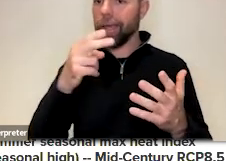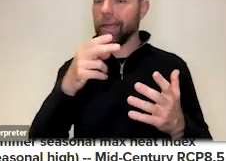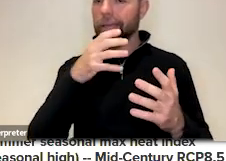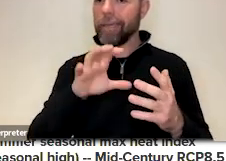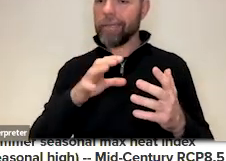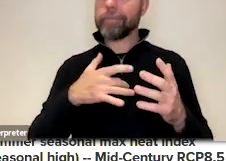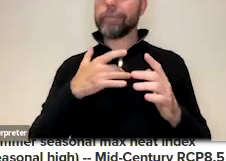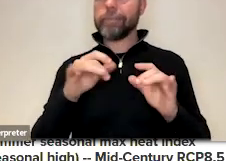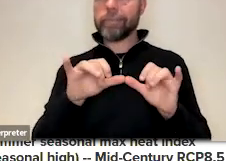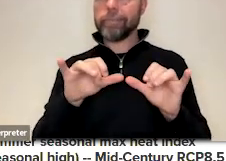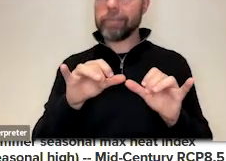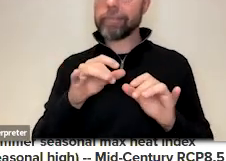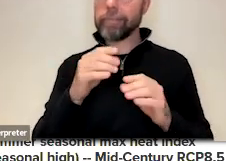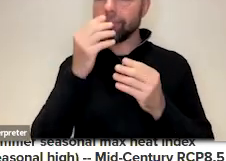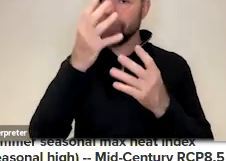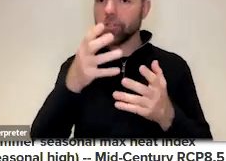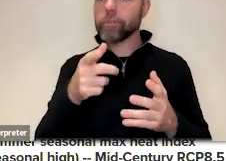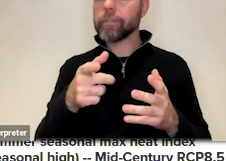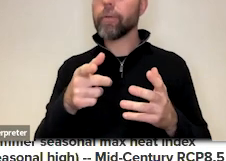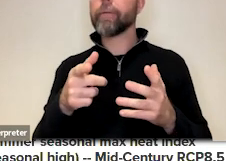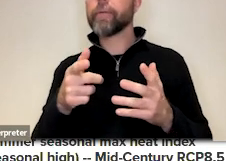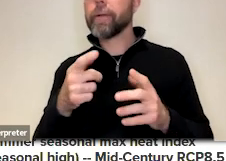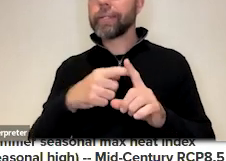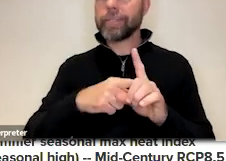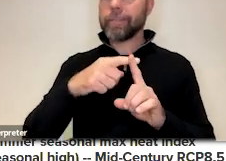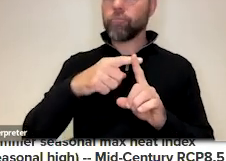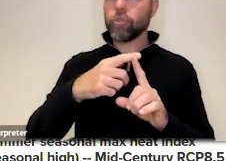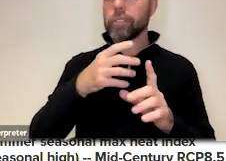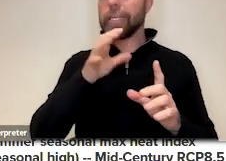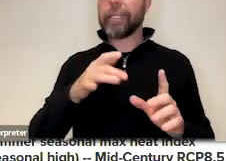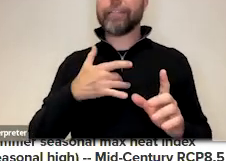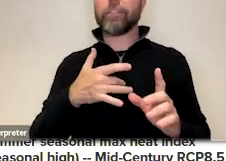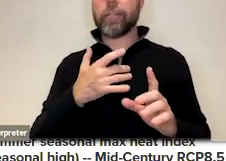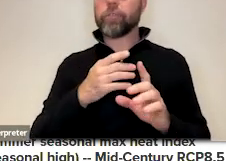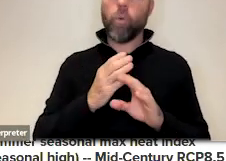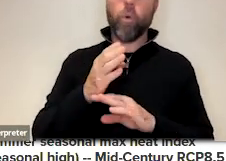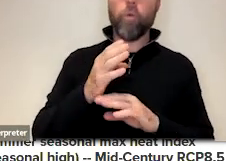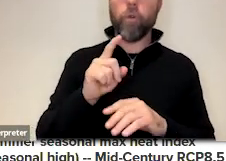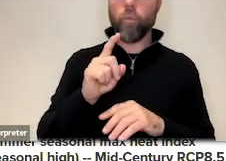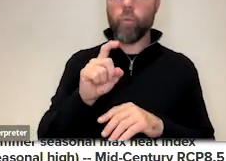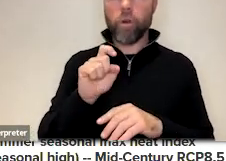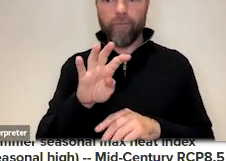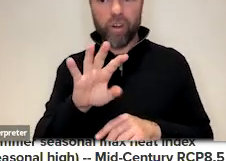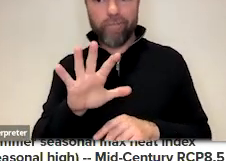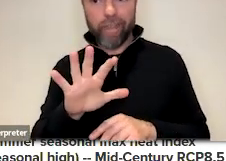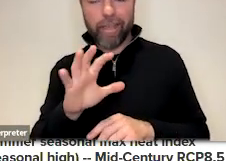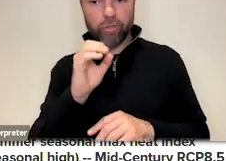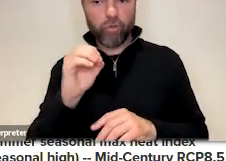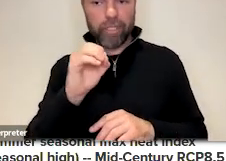index data here. We're seeing temperatures or heat index temperatures of over 145 degrees